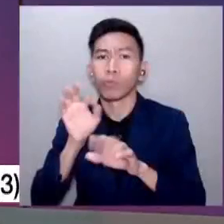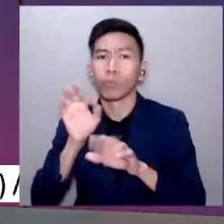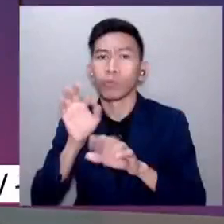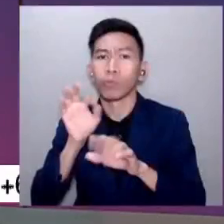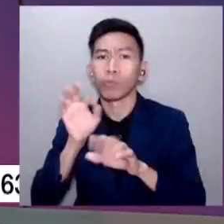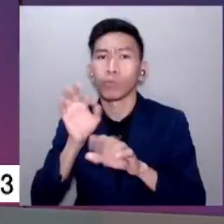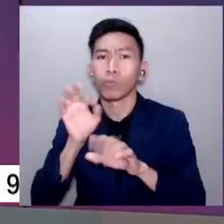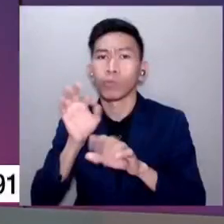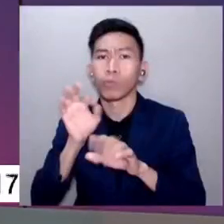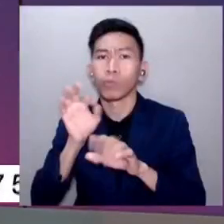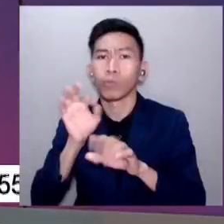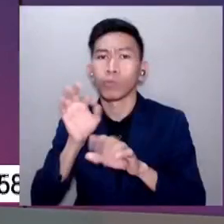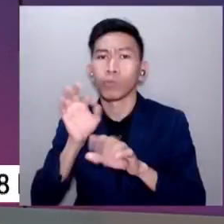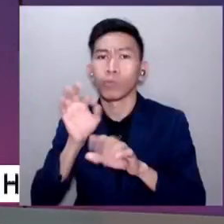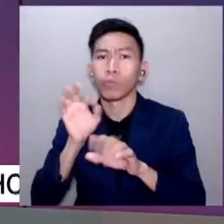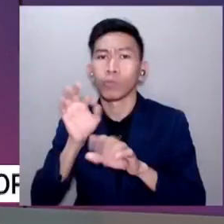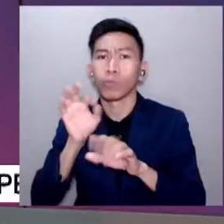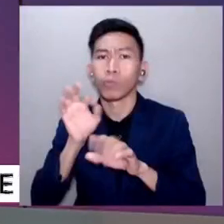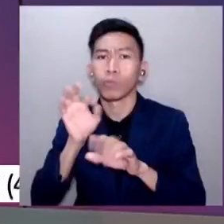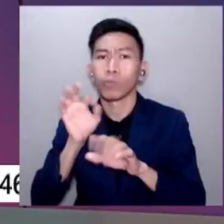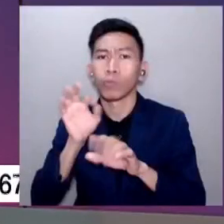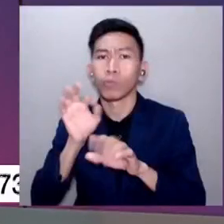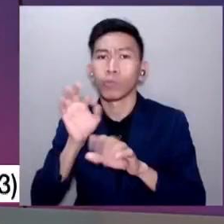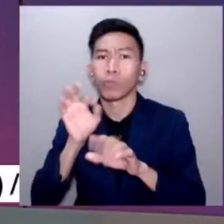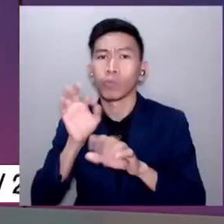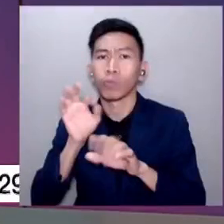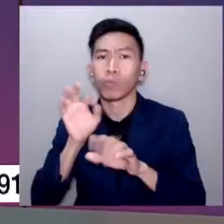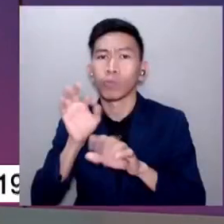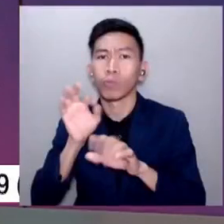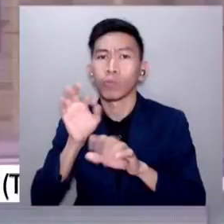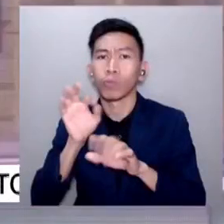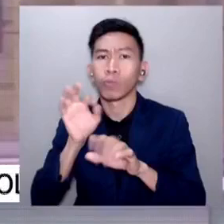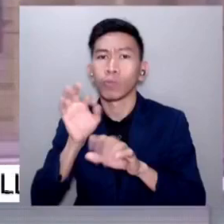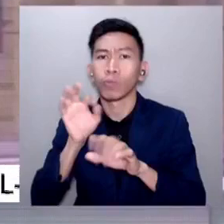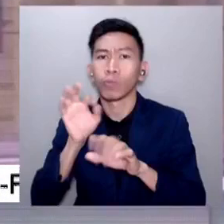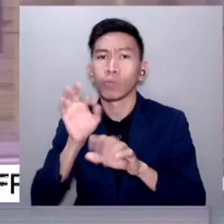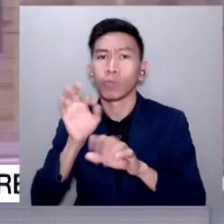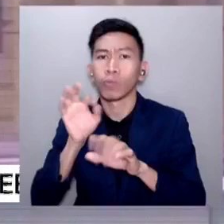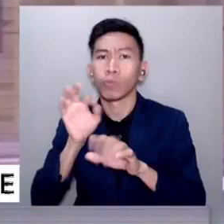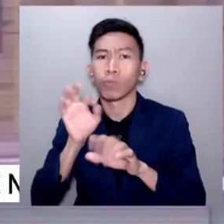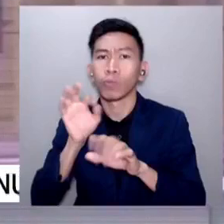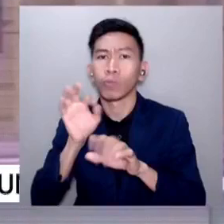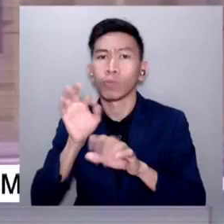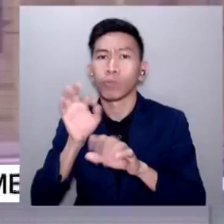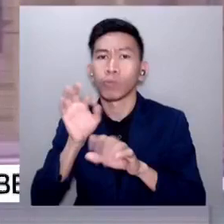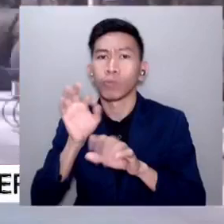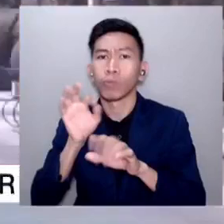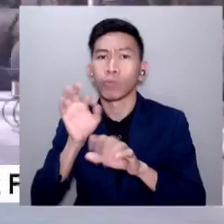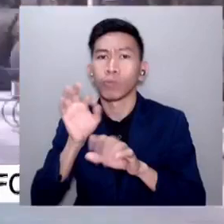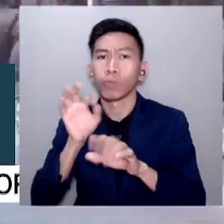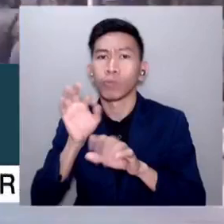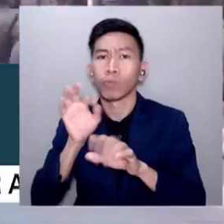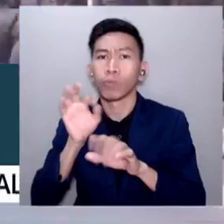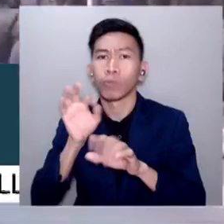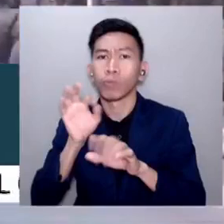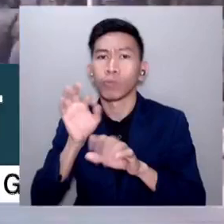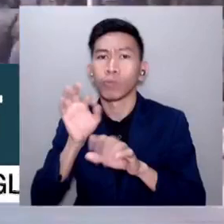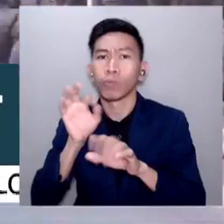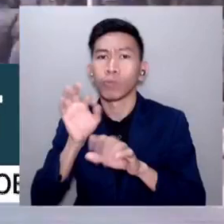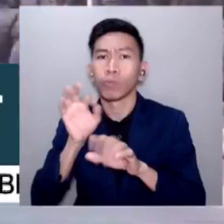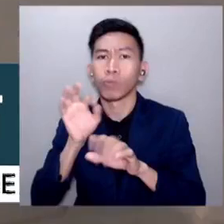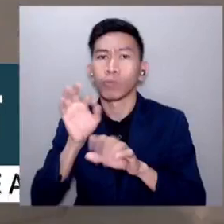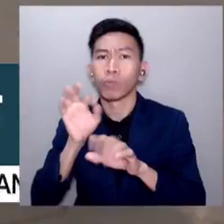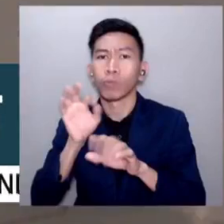Japan confirms its first case of the Omicron XE strain. The health ministry said the patient is a woman in her 30s who arrived at the